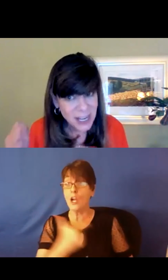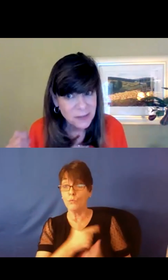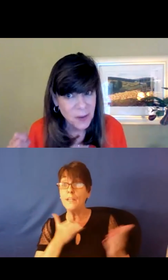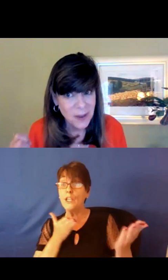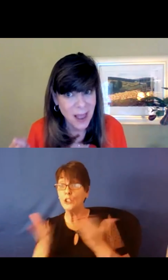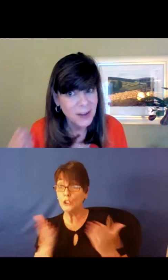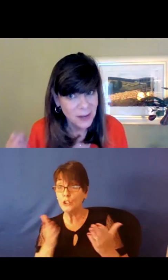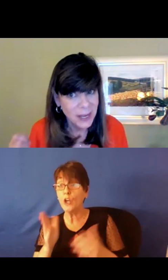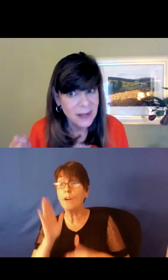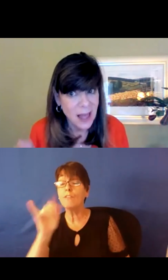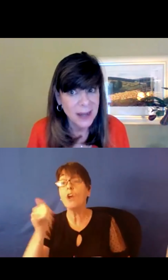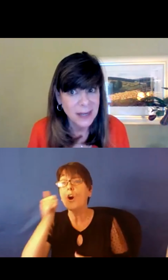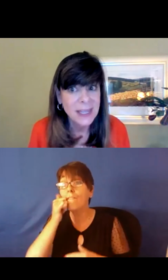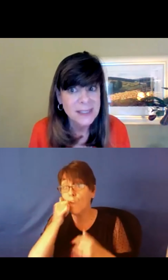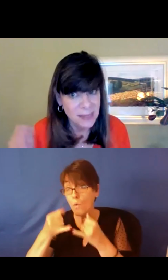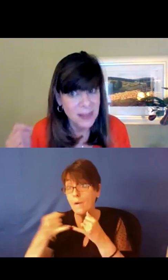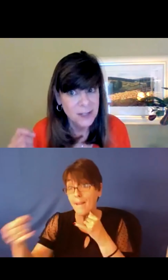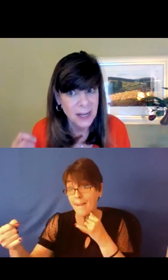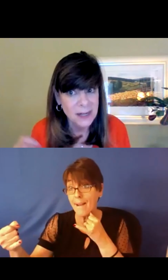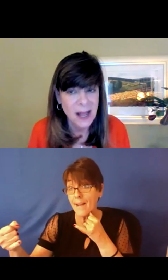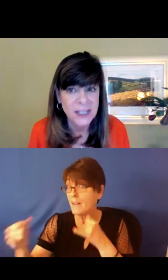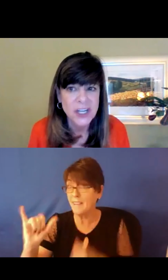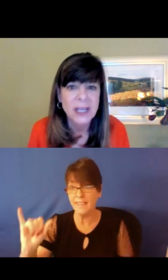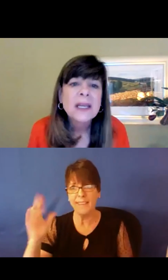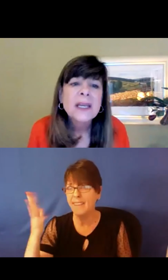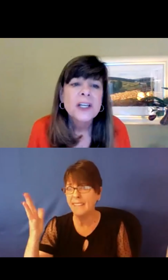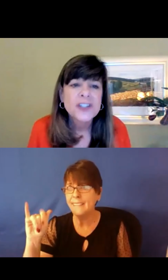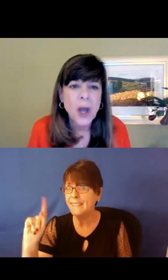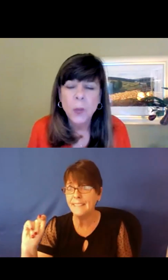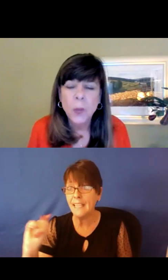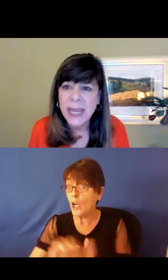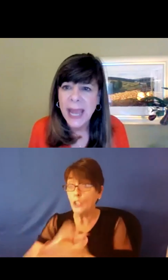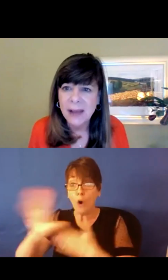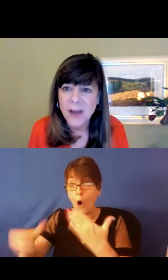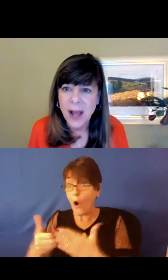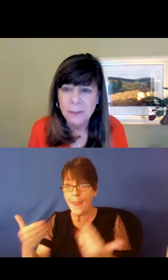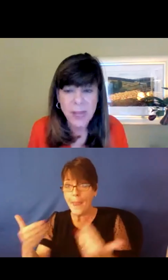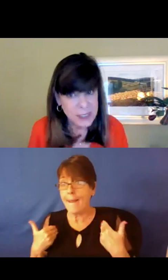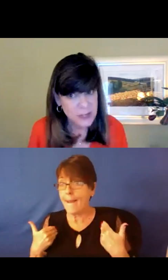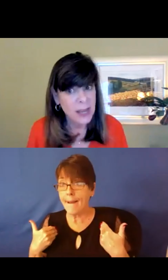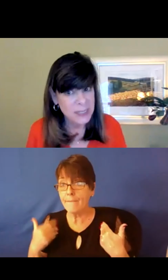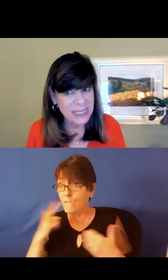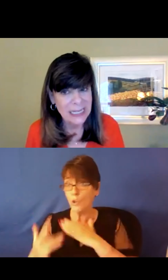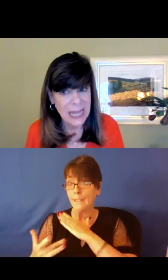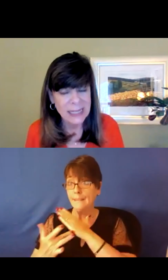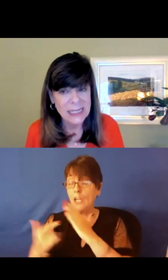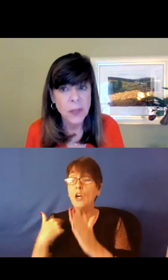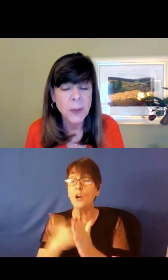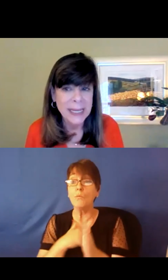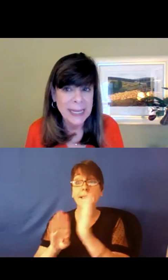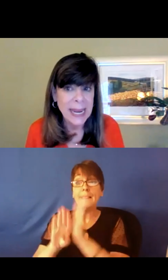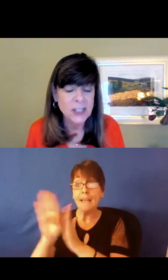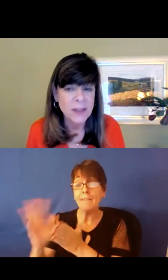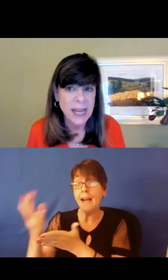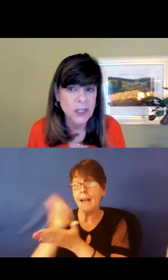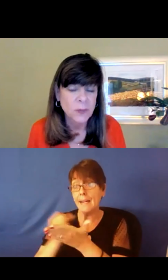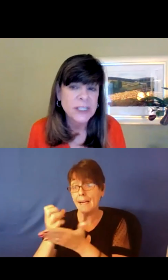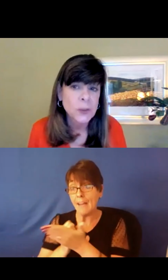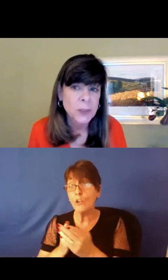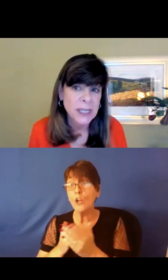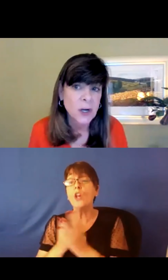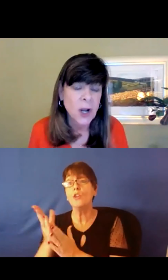their telephone line, their landline is their technology. So we have developed and collected through Engage,